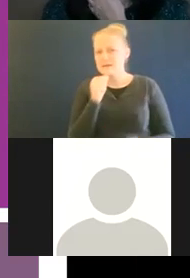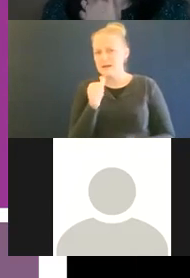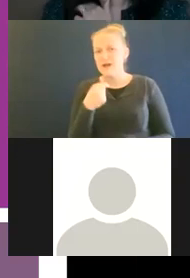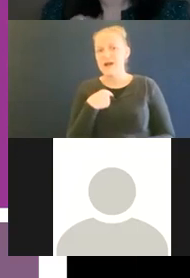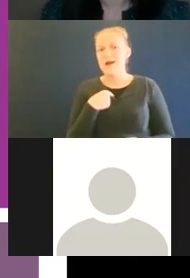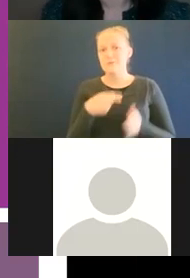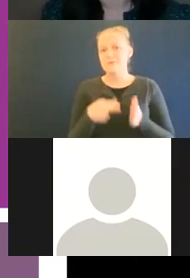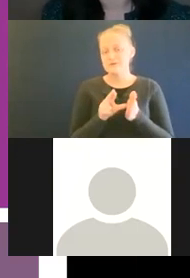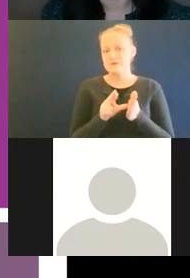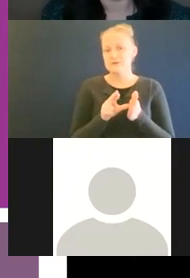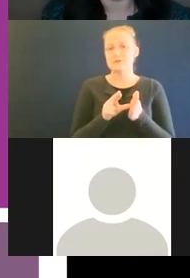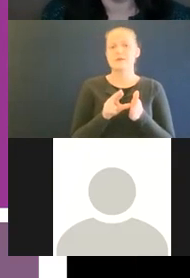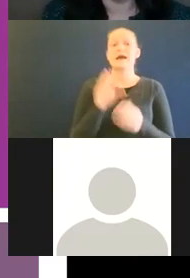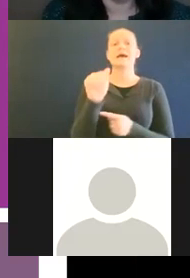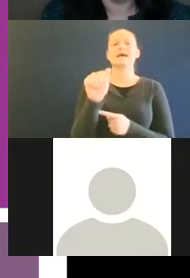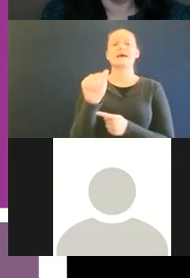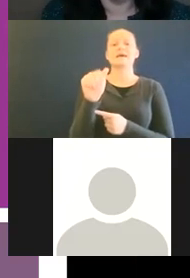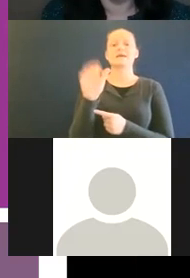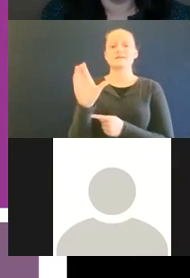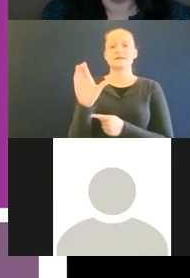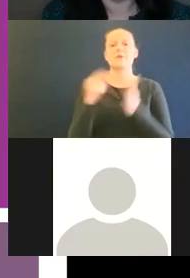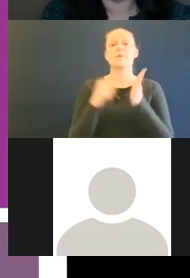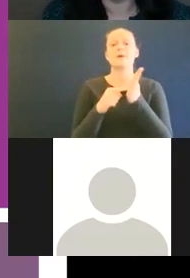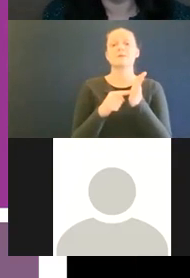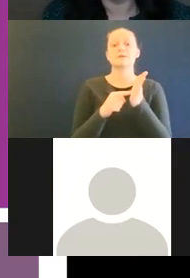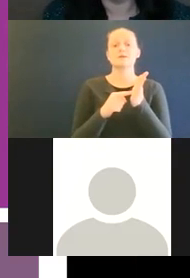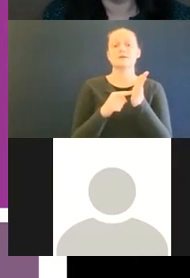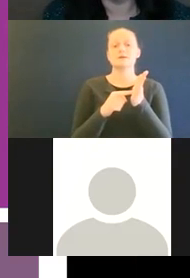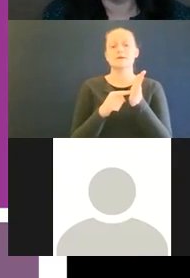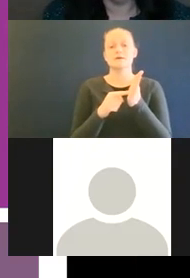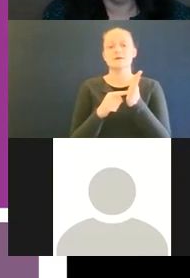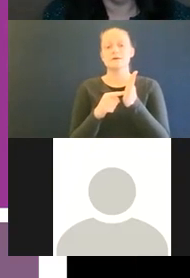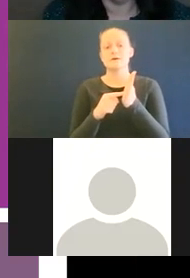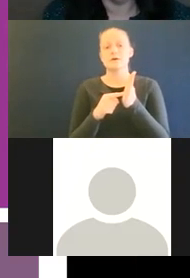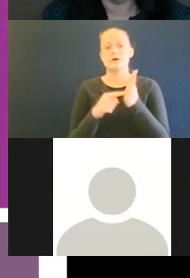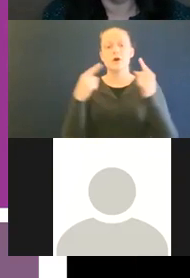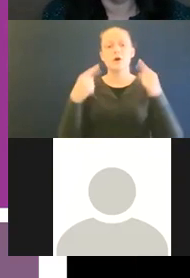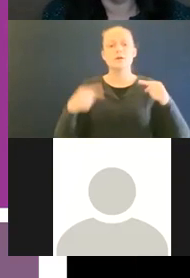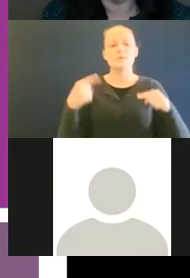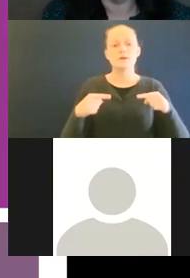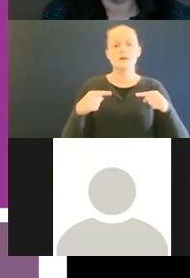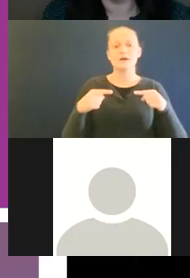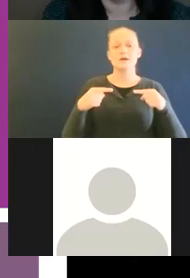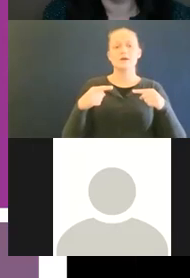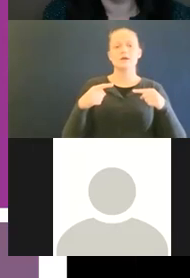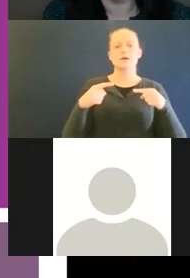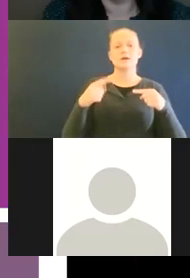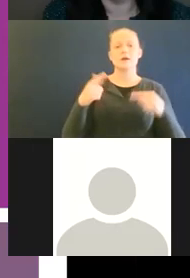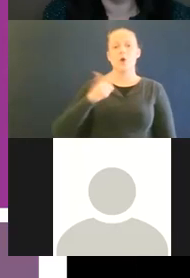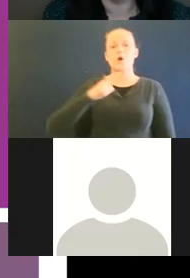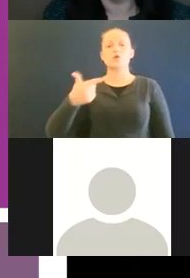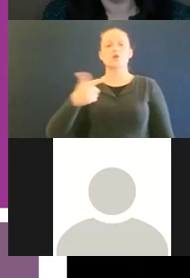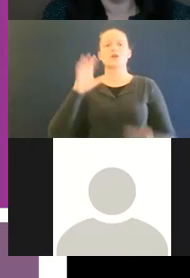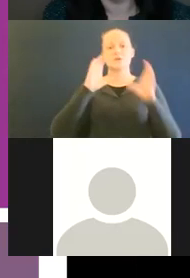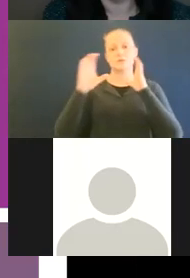case, AAC stands for Augmentative and Alternative Communication. And it is whenever you need